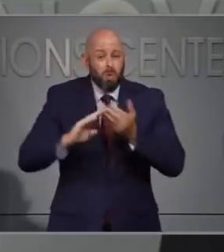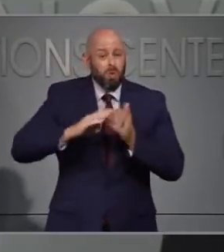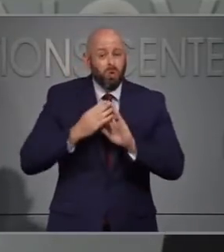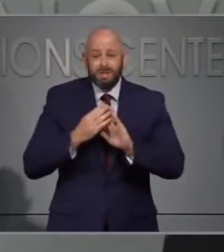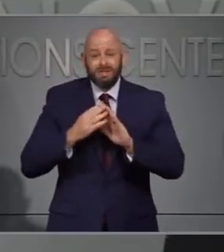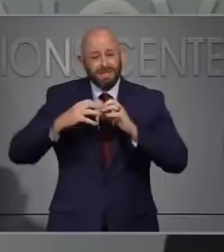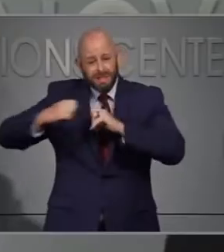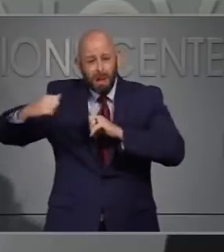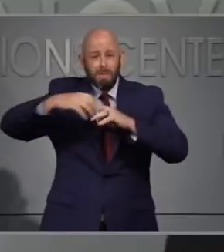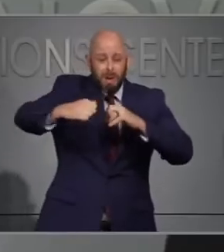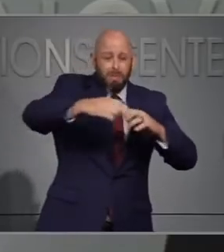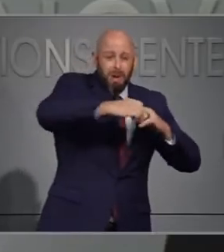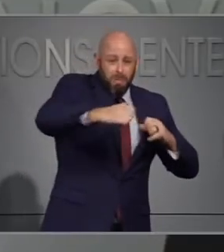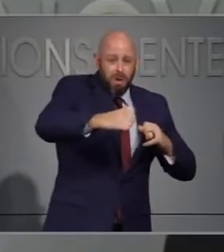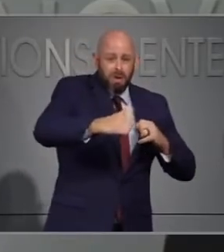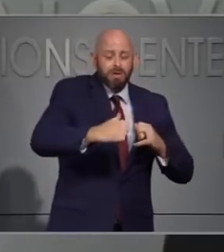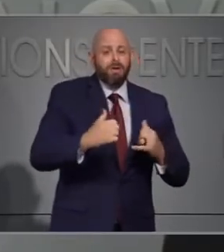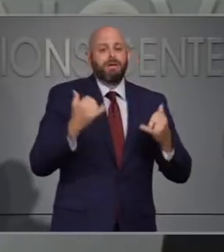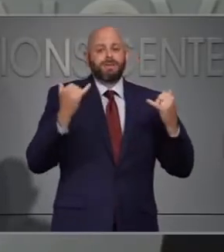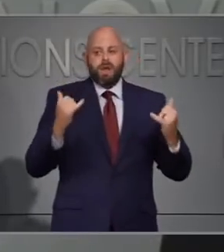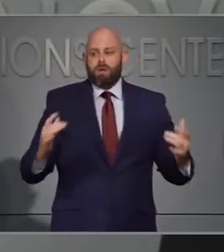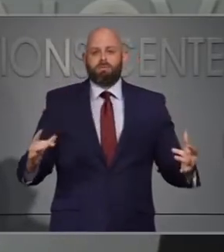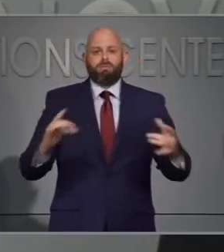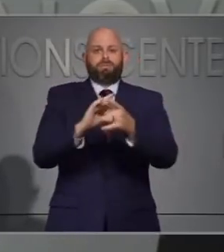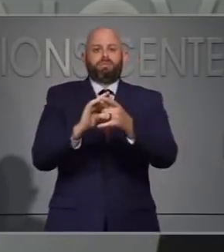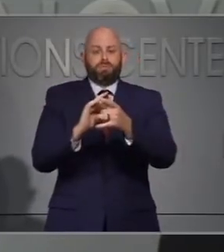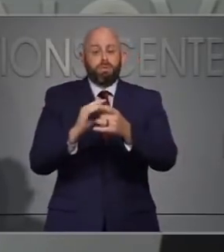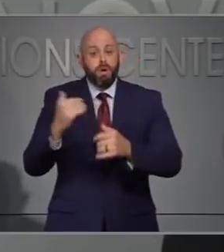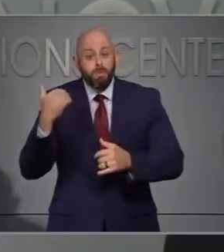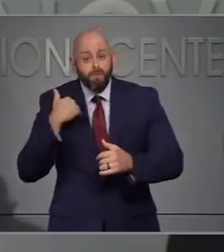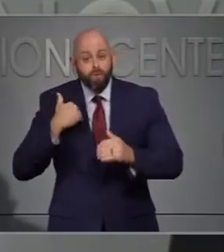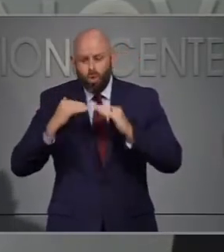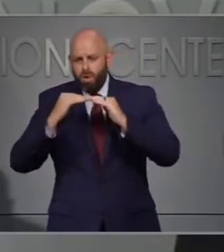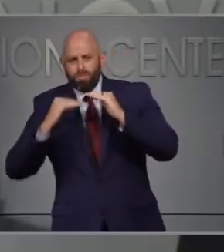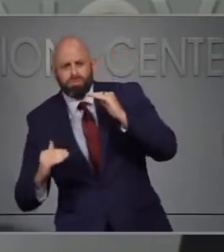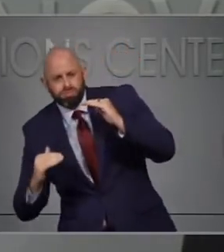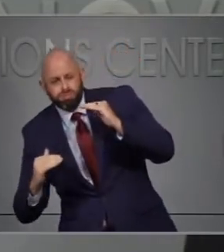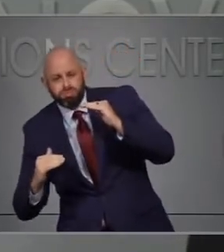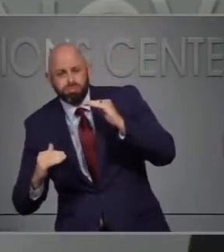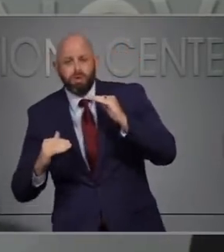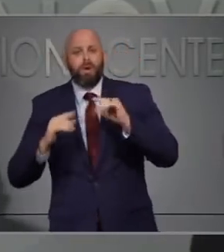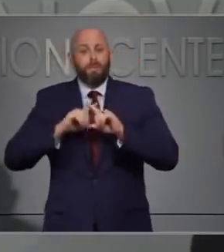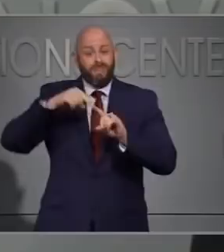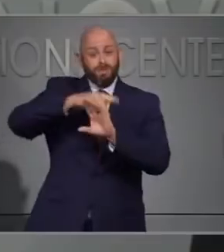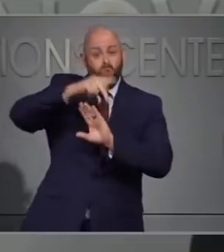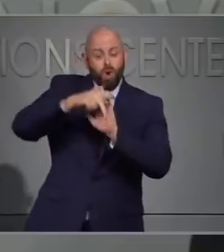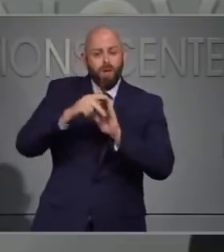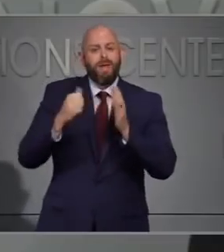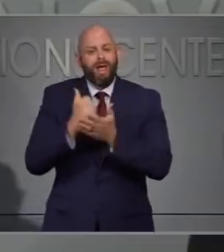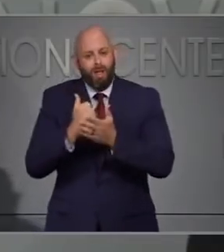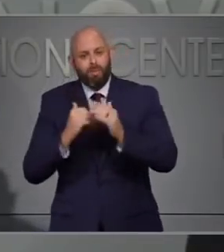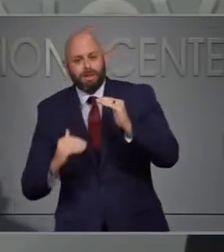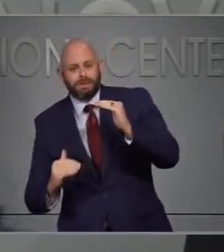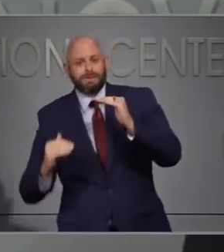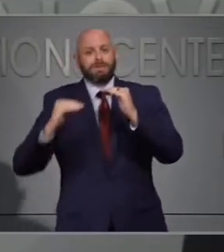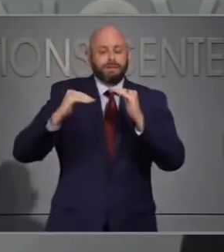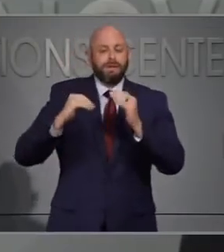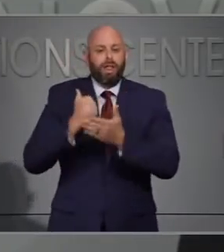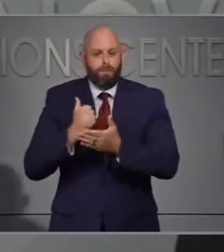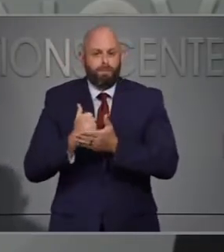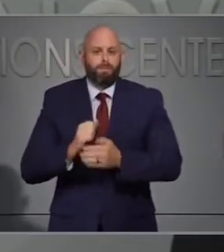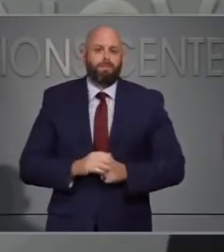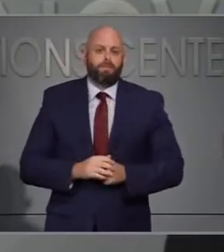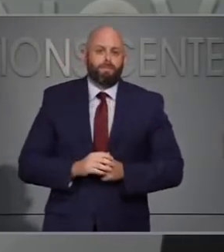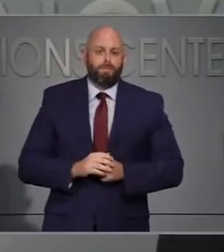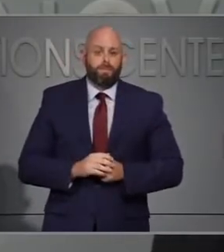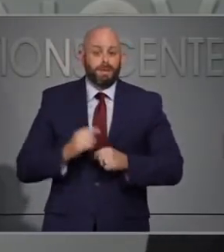disparities that we see across our state. NC Care 360 puts people at the center of service delivery. Since the network